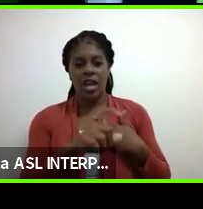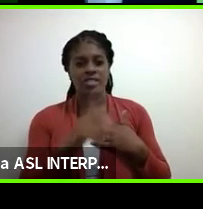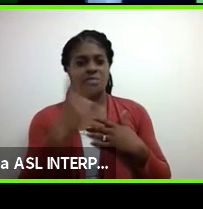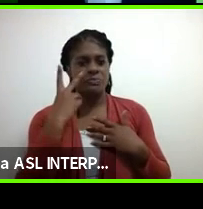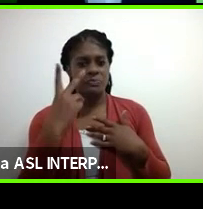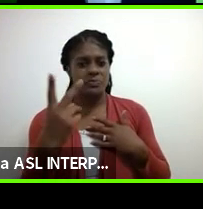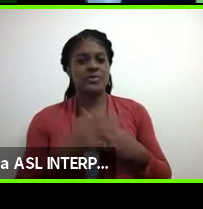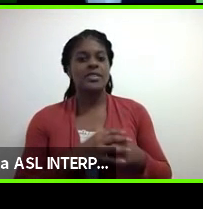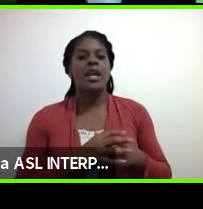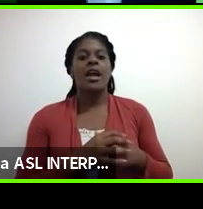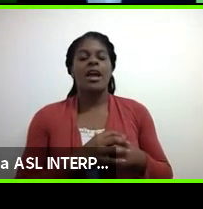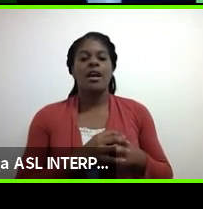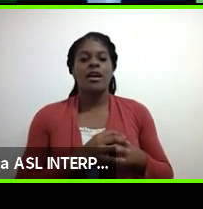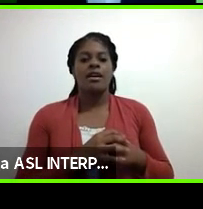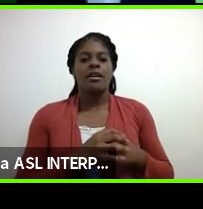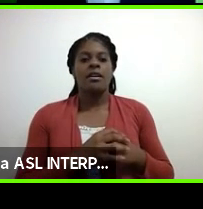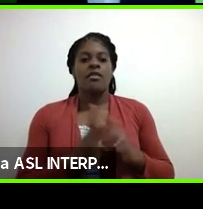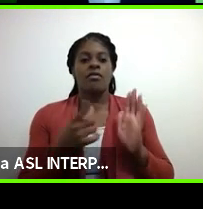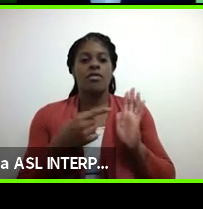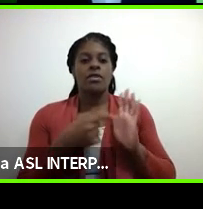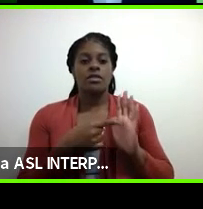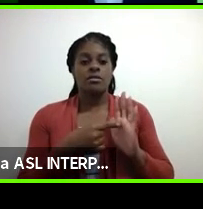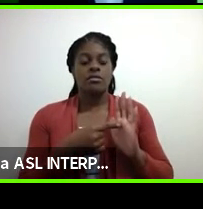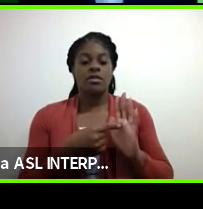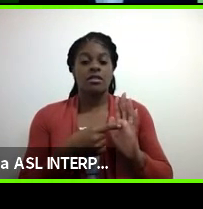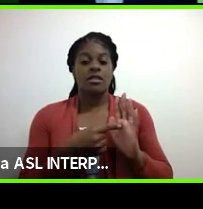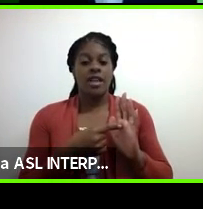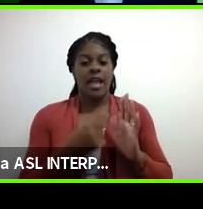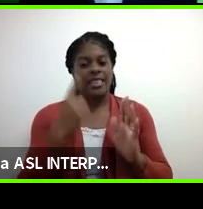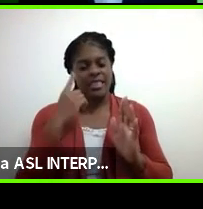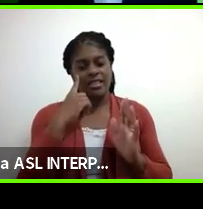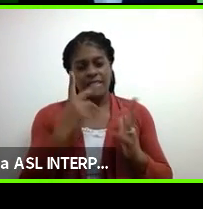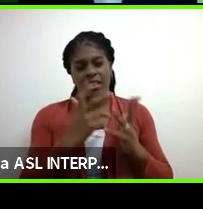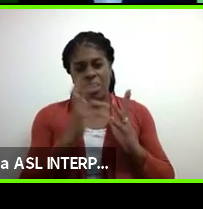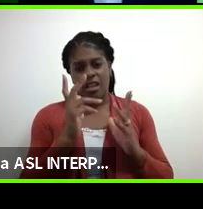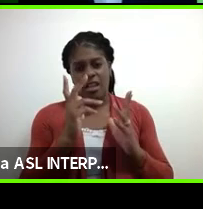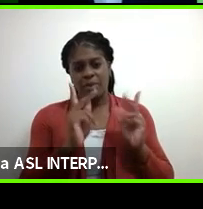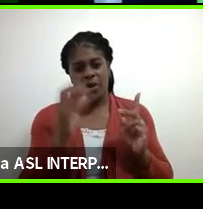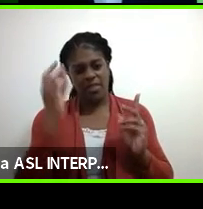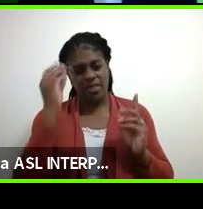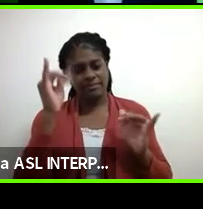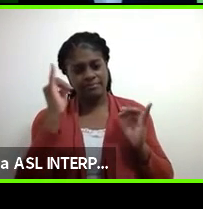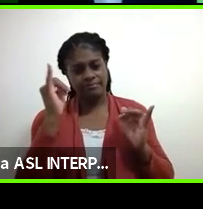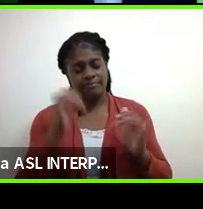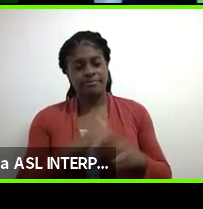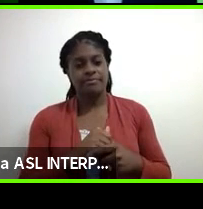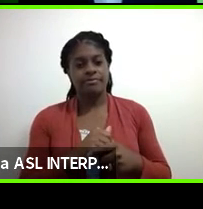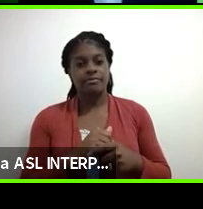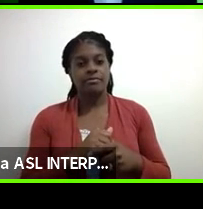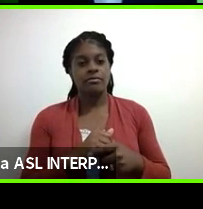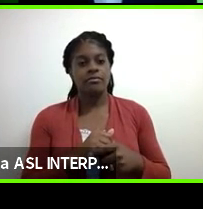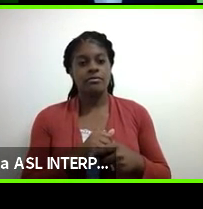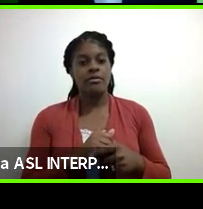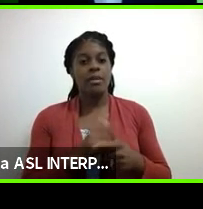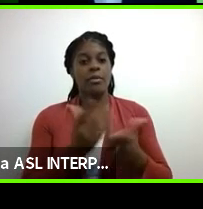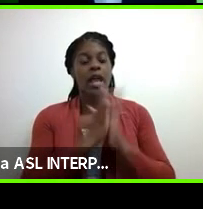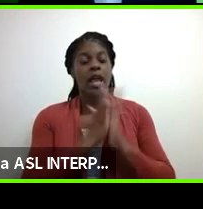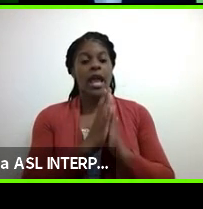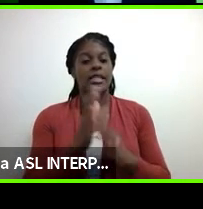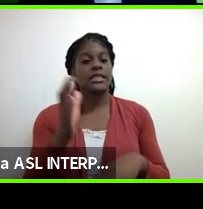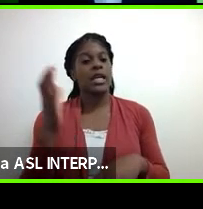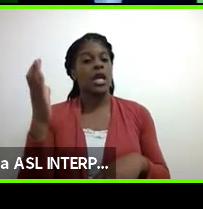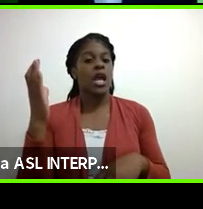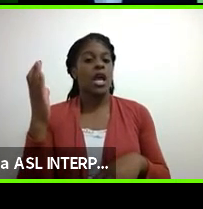that's front and center on a lot of people's minds is, and I'm going to direct this to Corporal Junius,